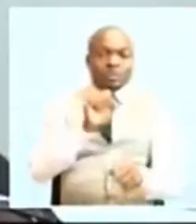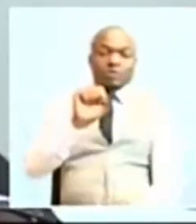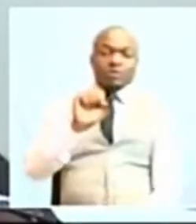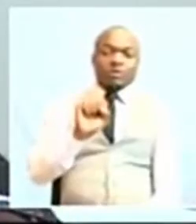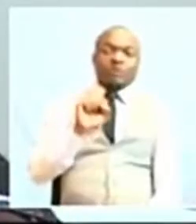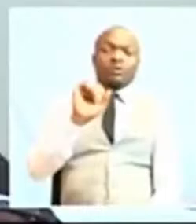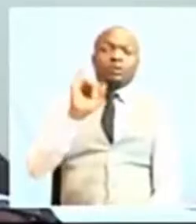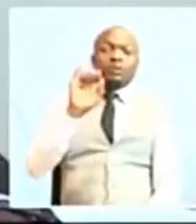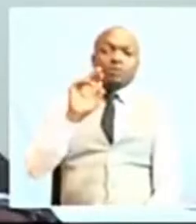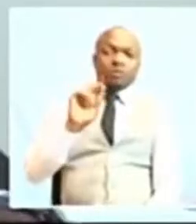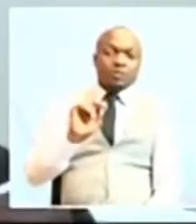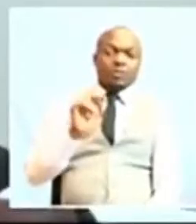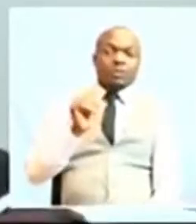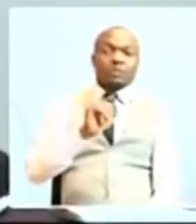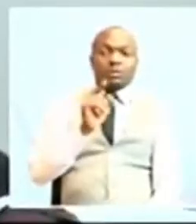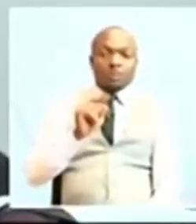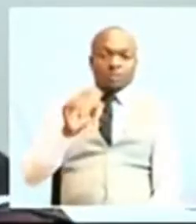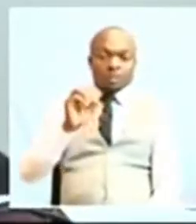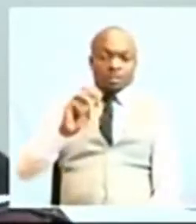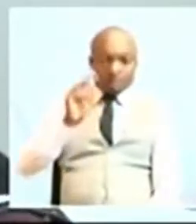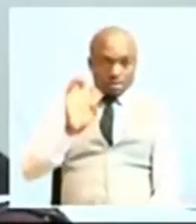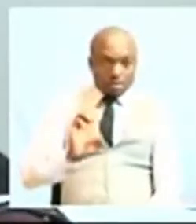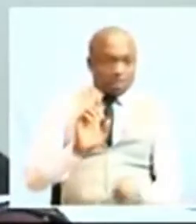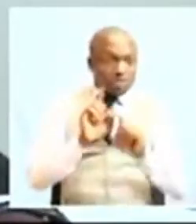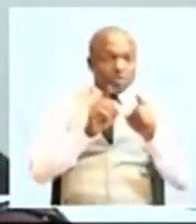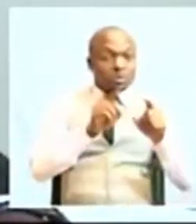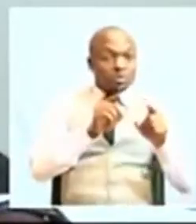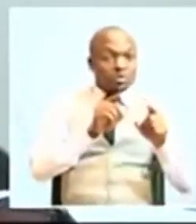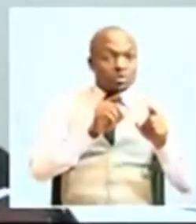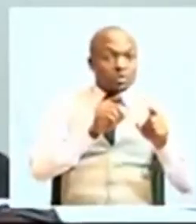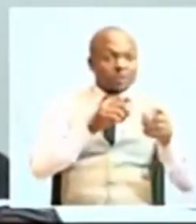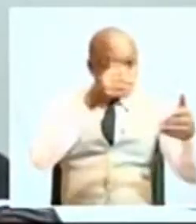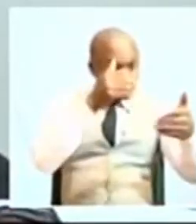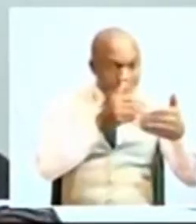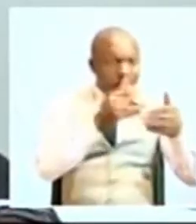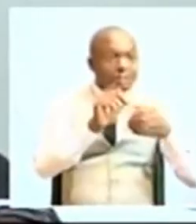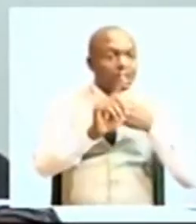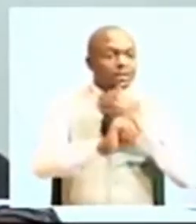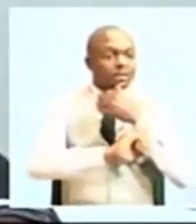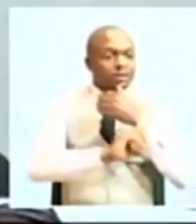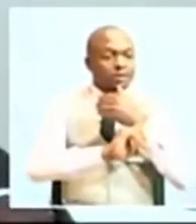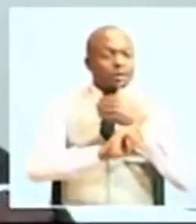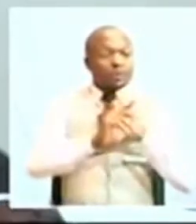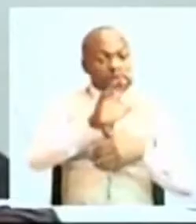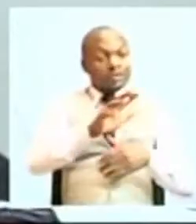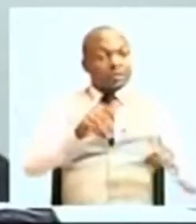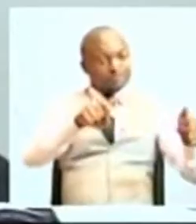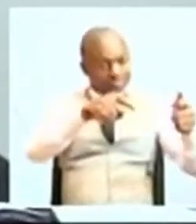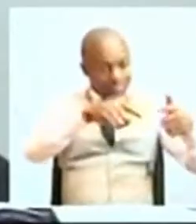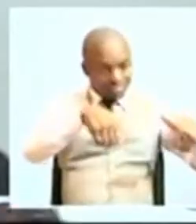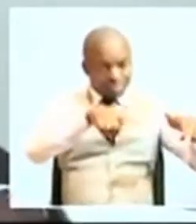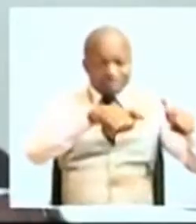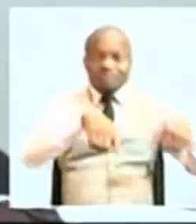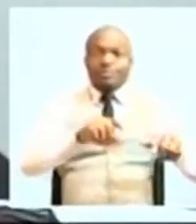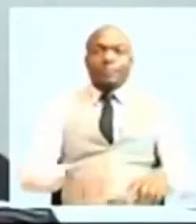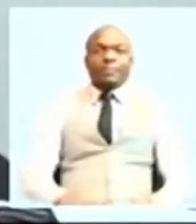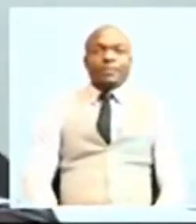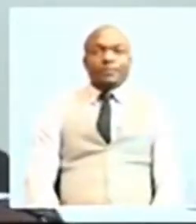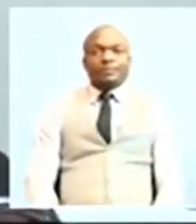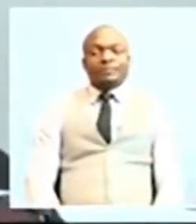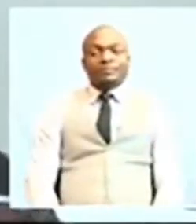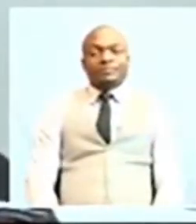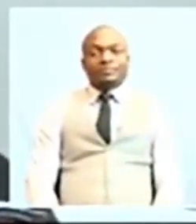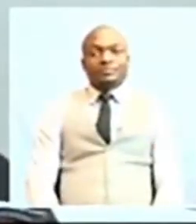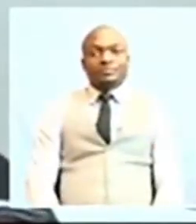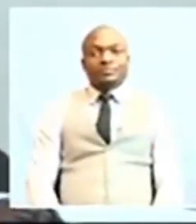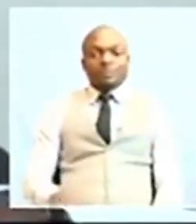SINAZONGWE, you go to the next town. They are local. Our interest, this committee and